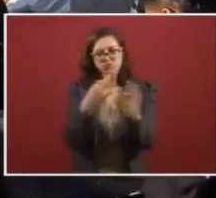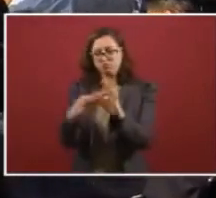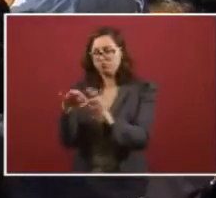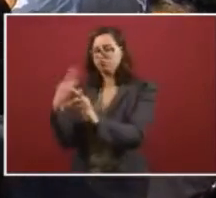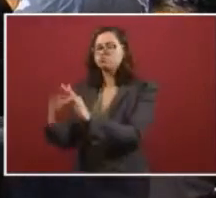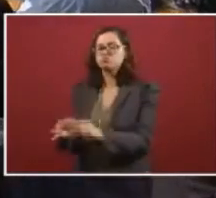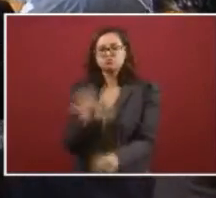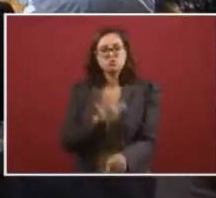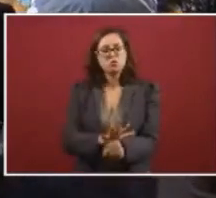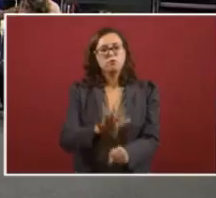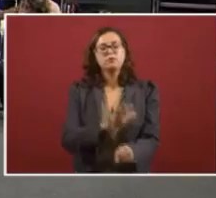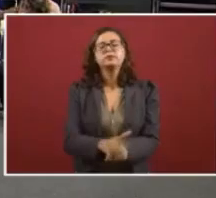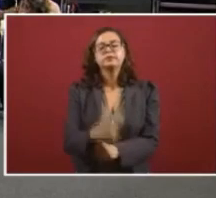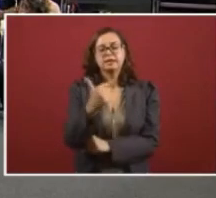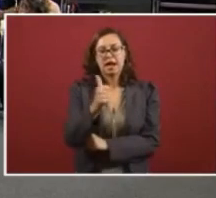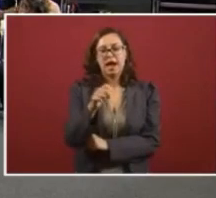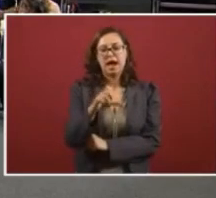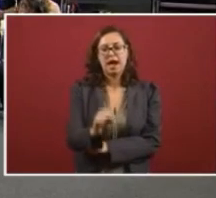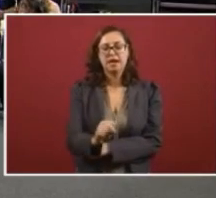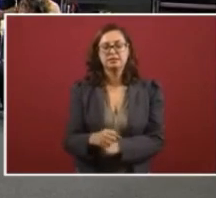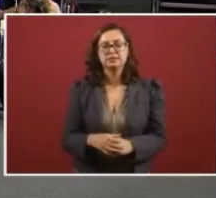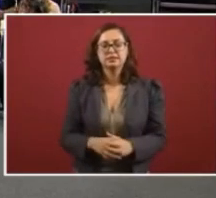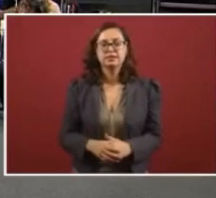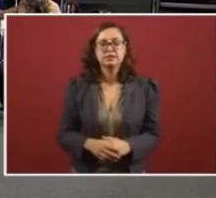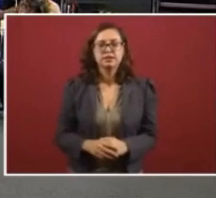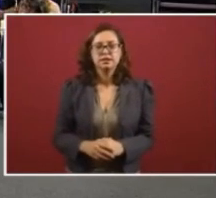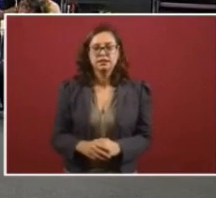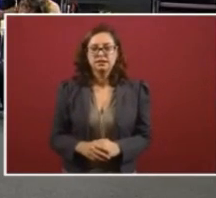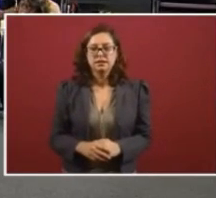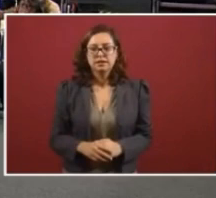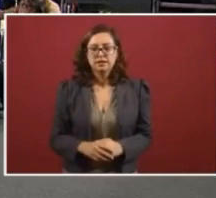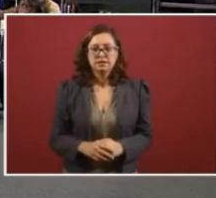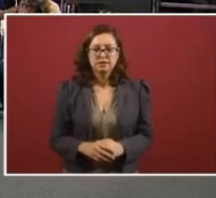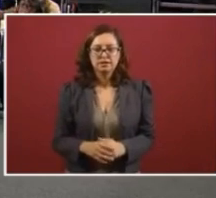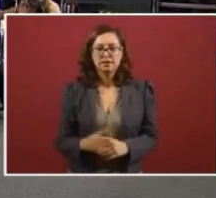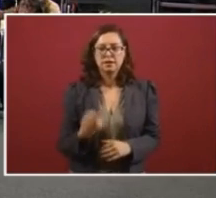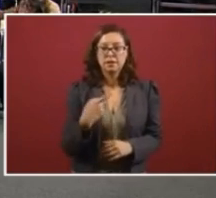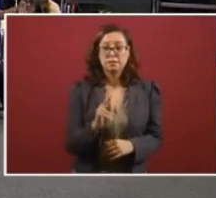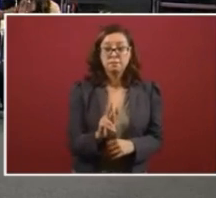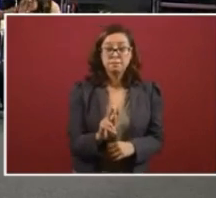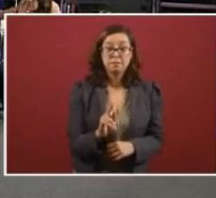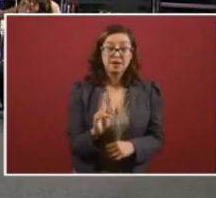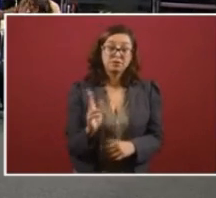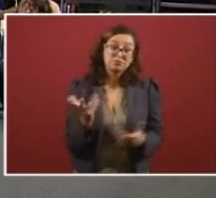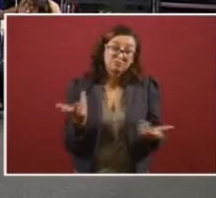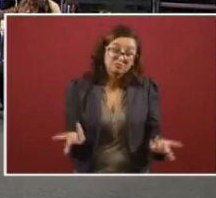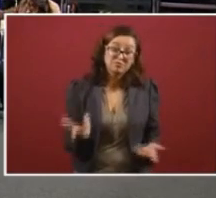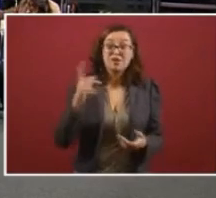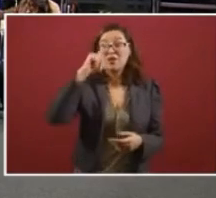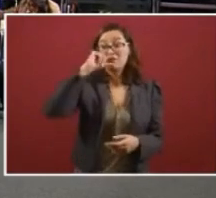the six-year term. And the matter is that